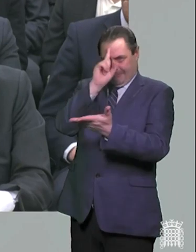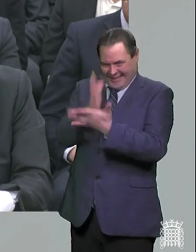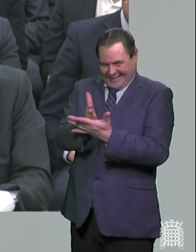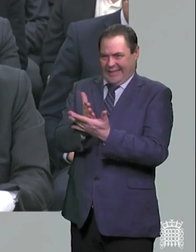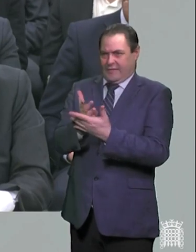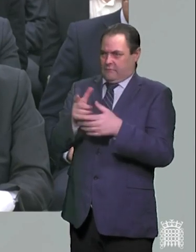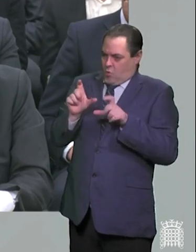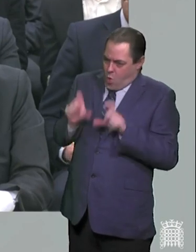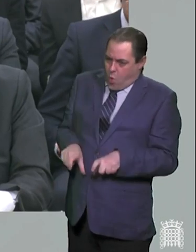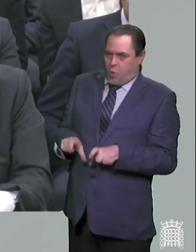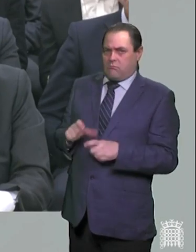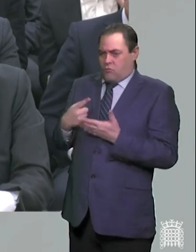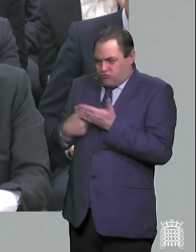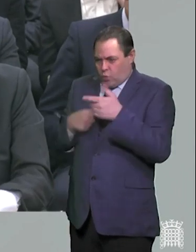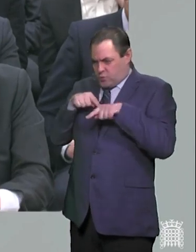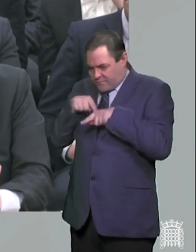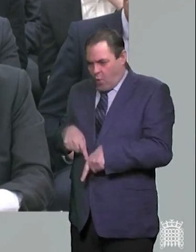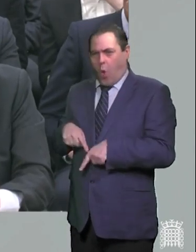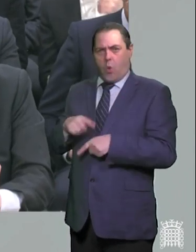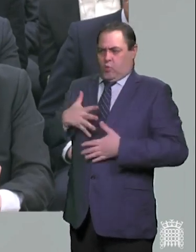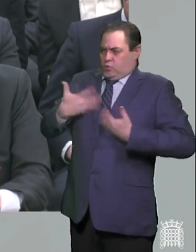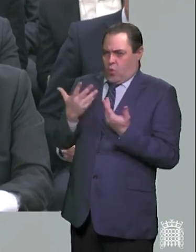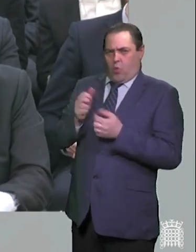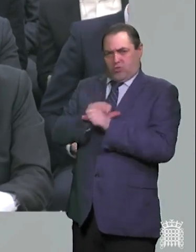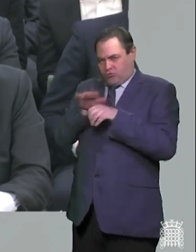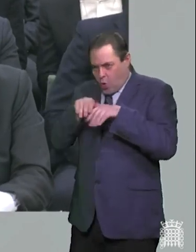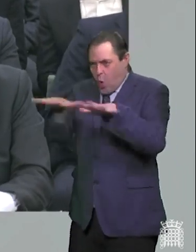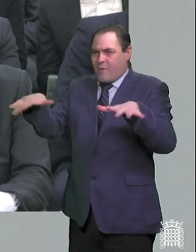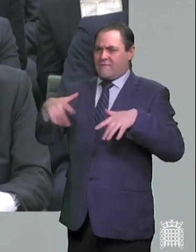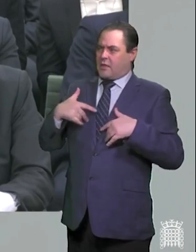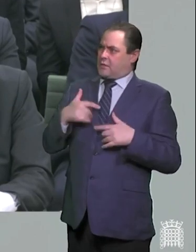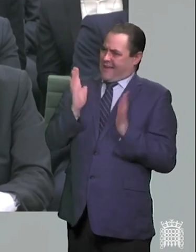fight against COVID, that we should do what we were asking